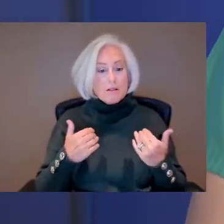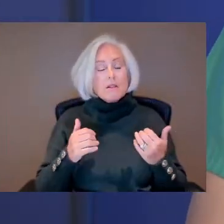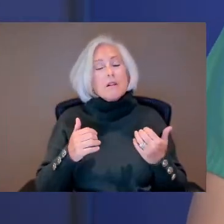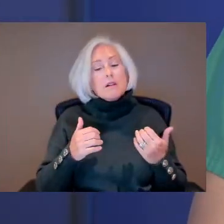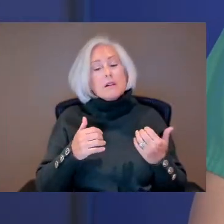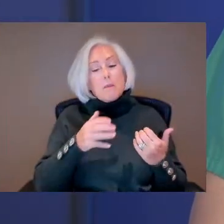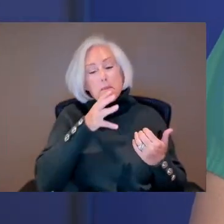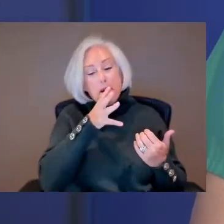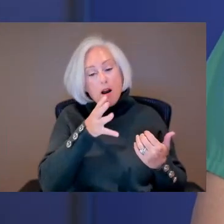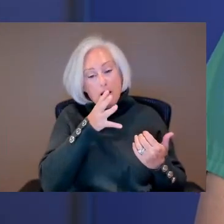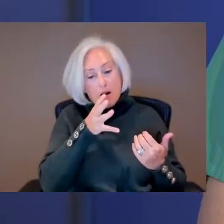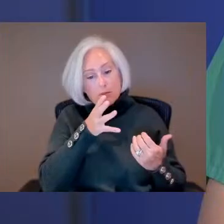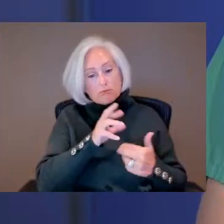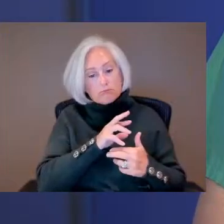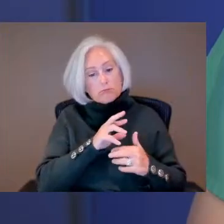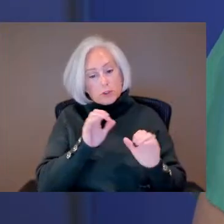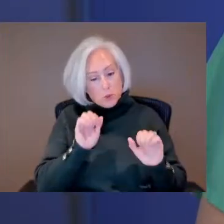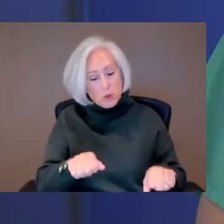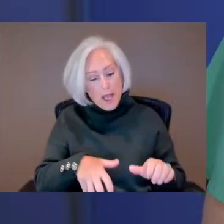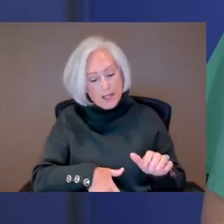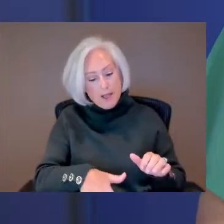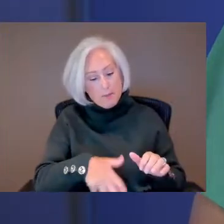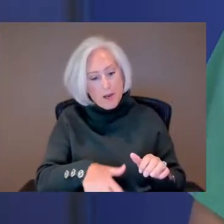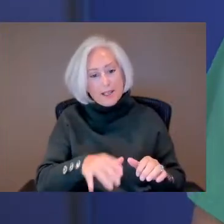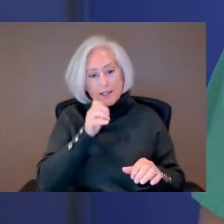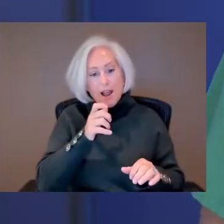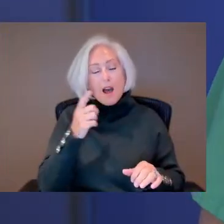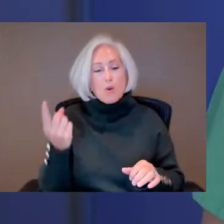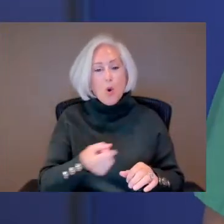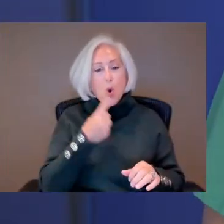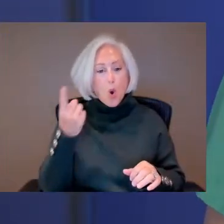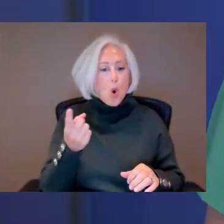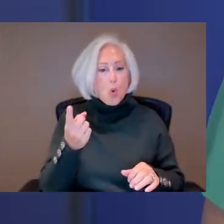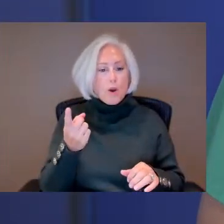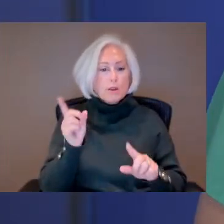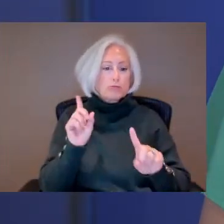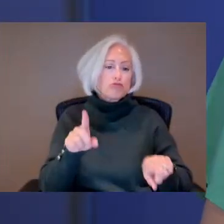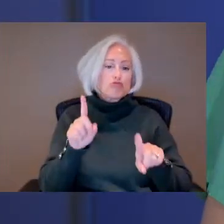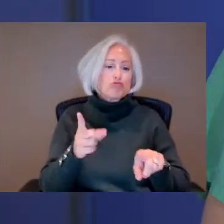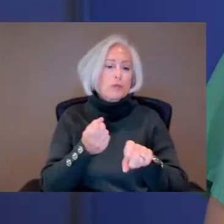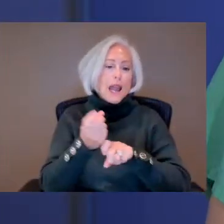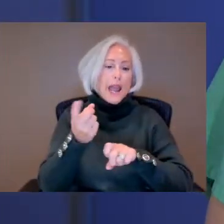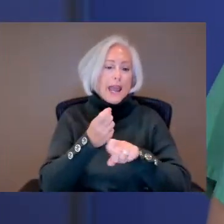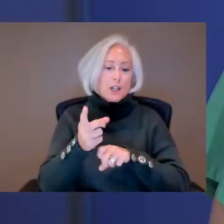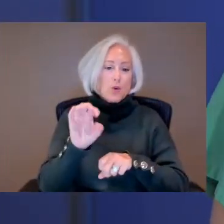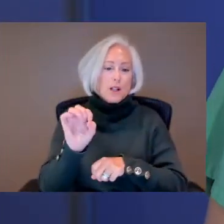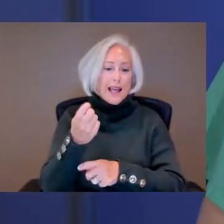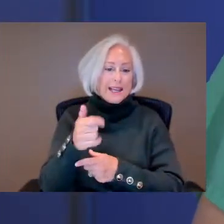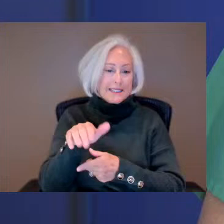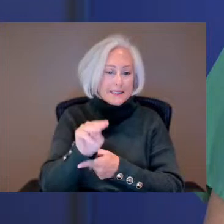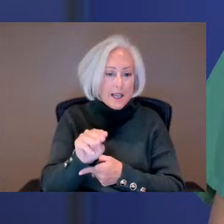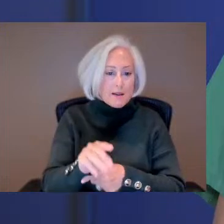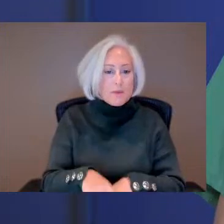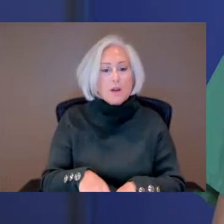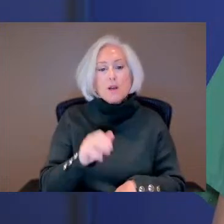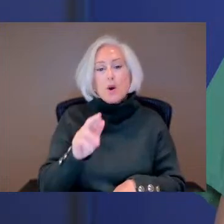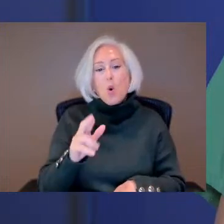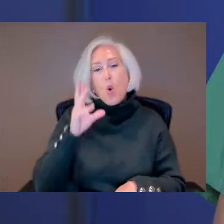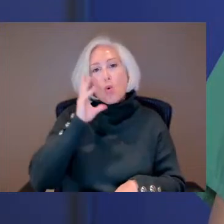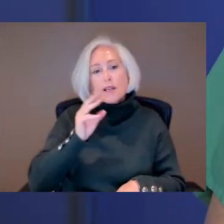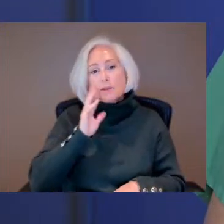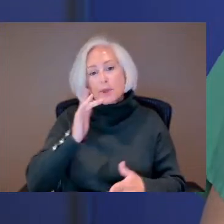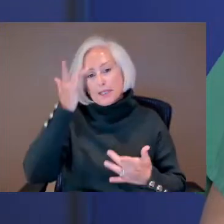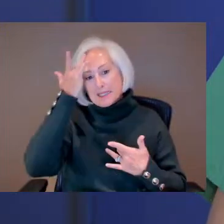oftentimes not necessarily getting annual exams or having symptoms that would take them to the doctor